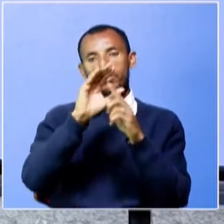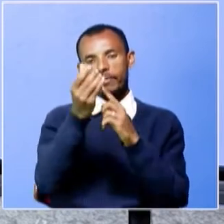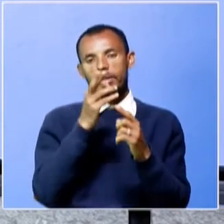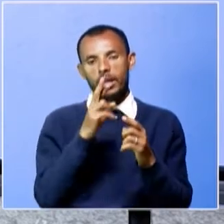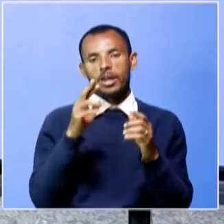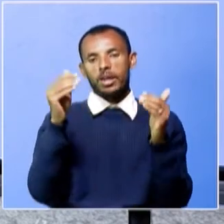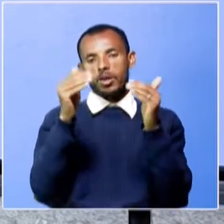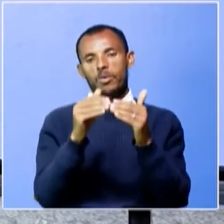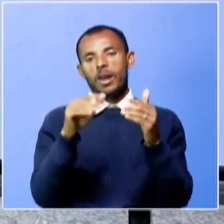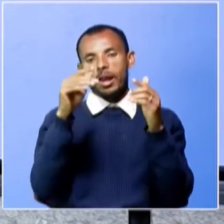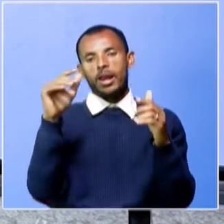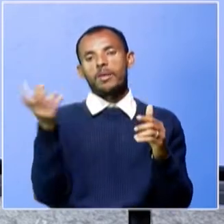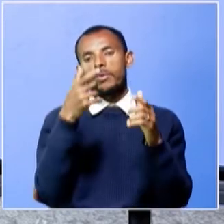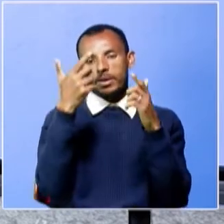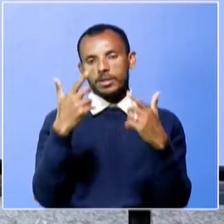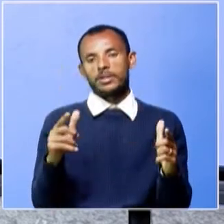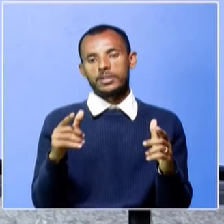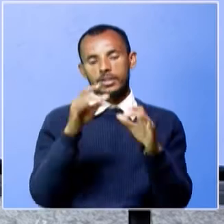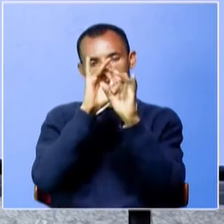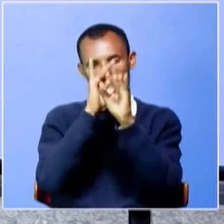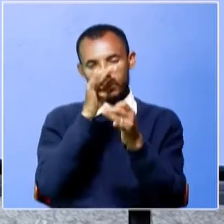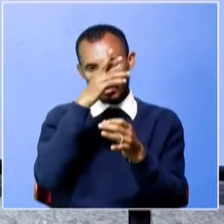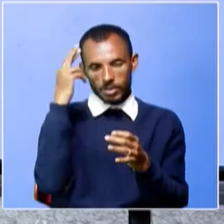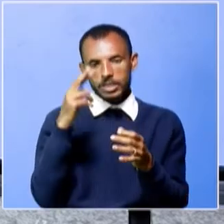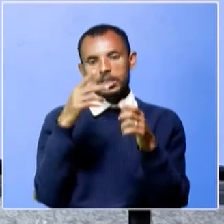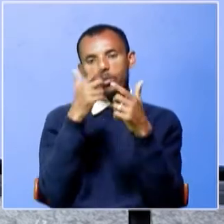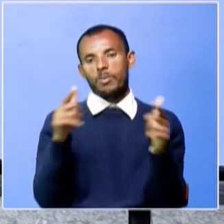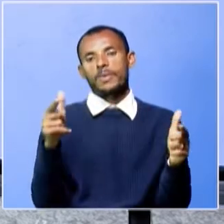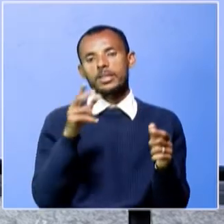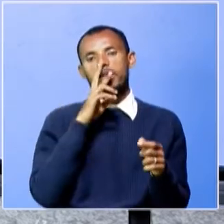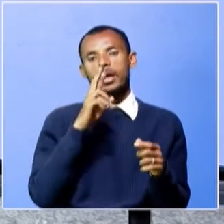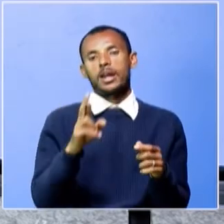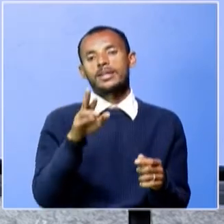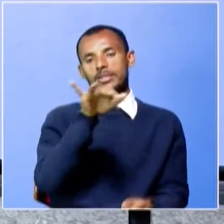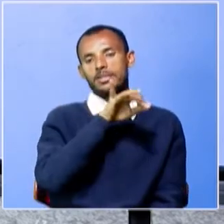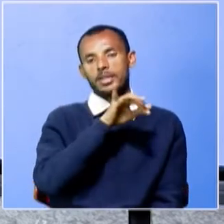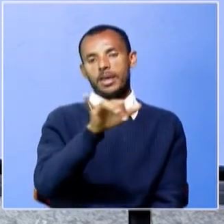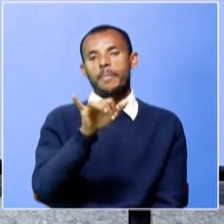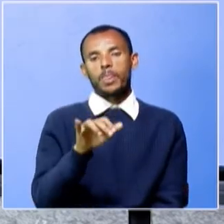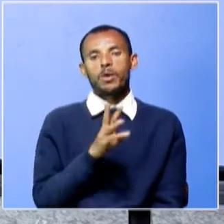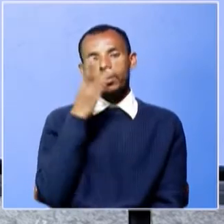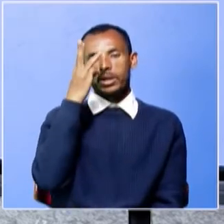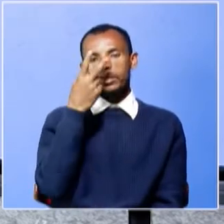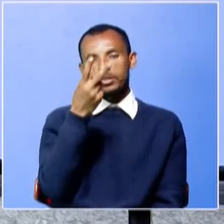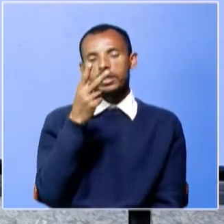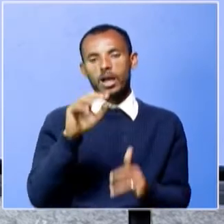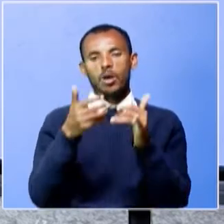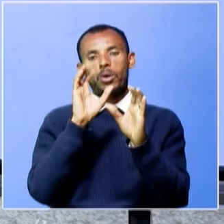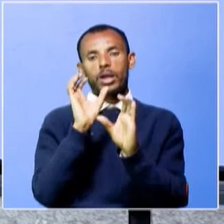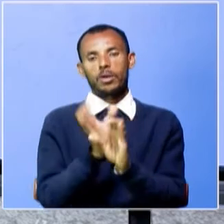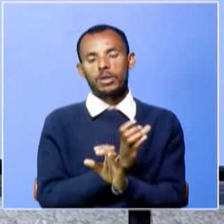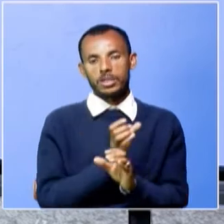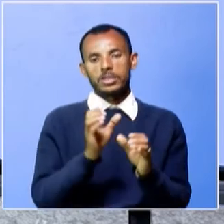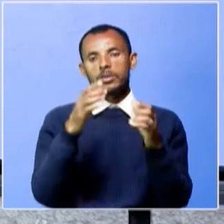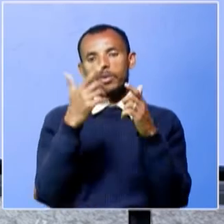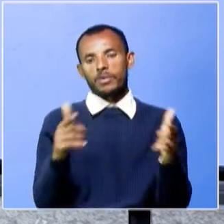are equally likely to occur in the experiment because their probabilities are the same. We will see how we can calculate the